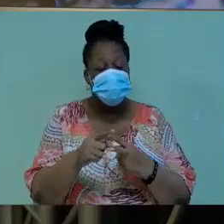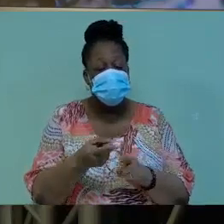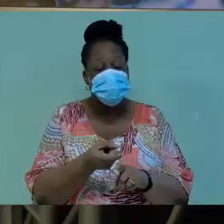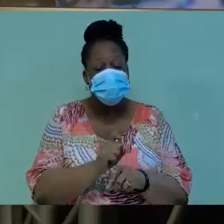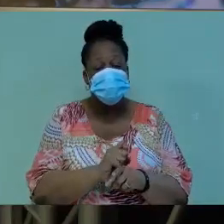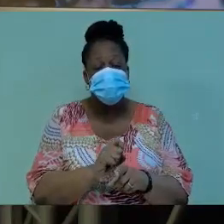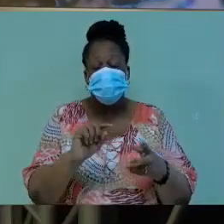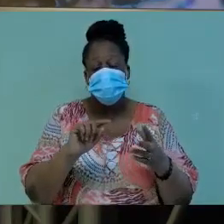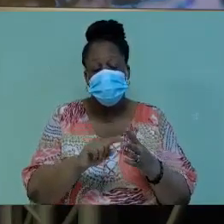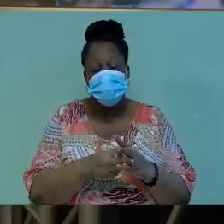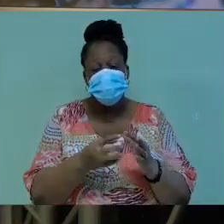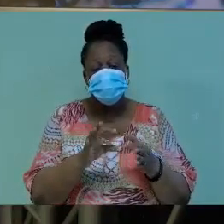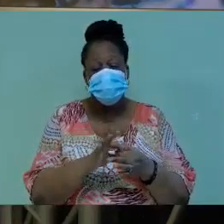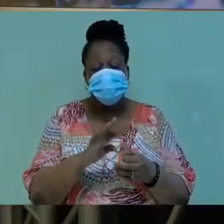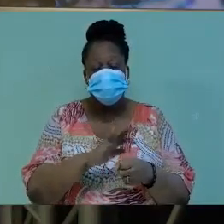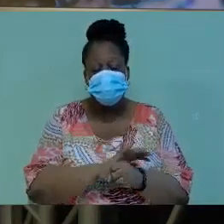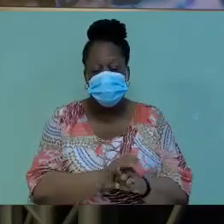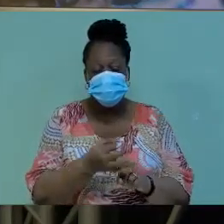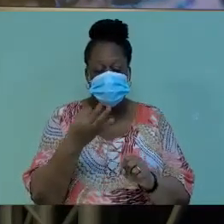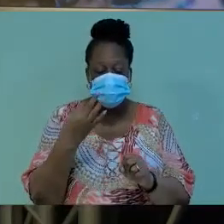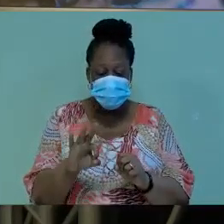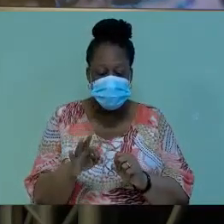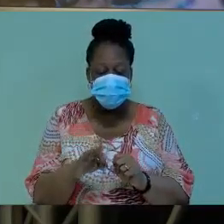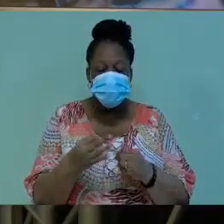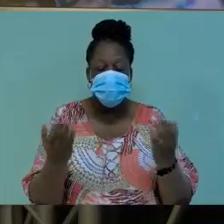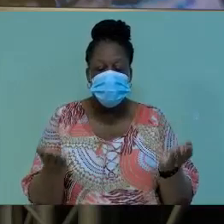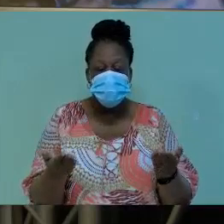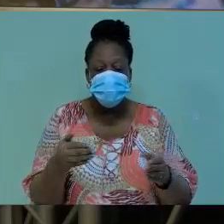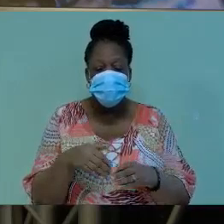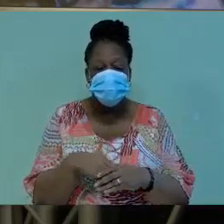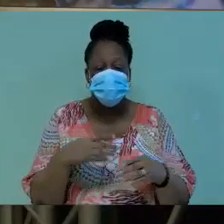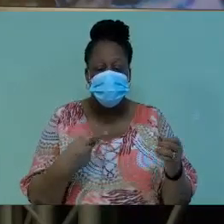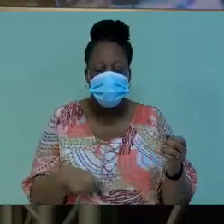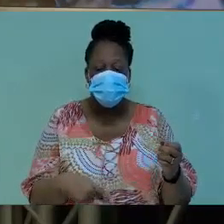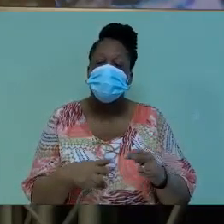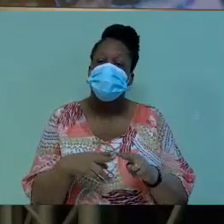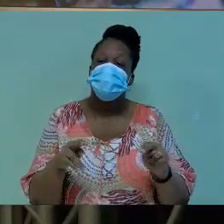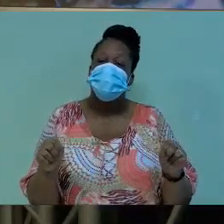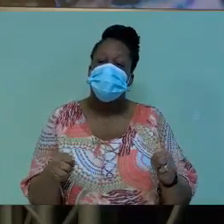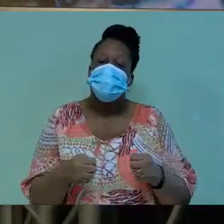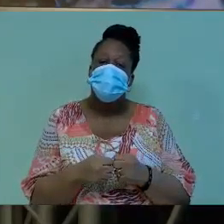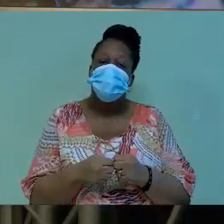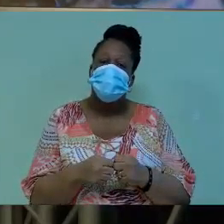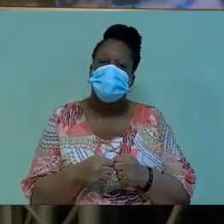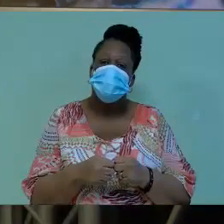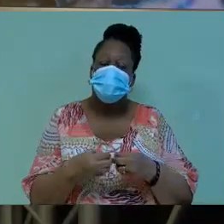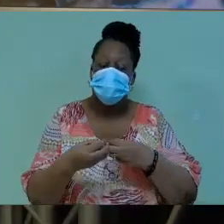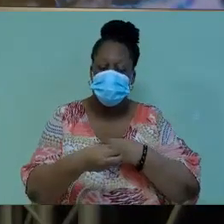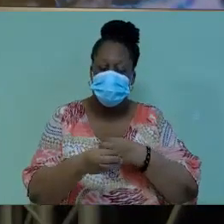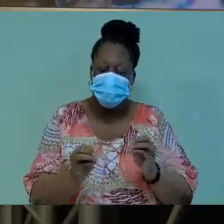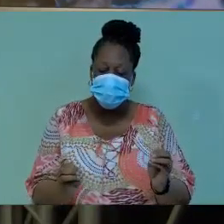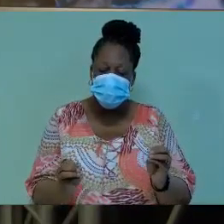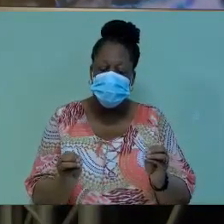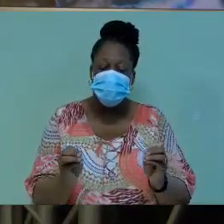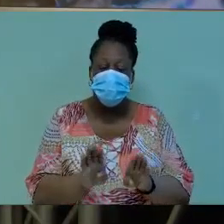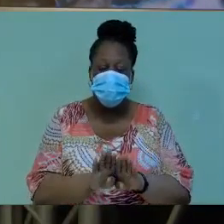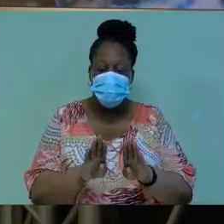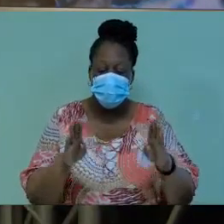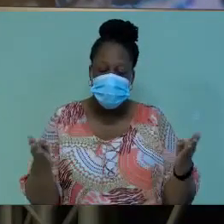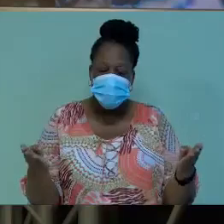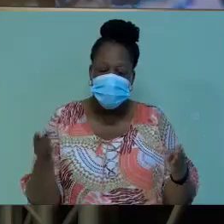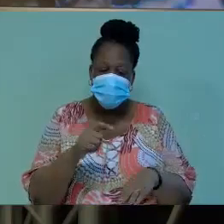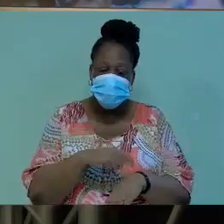impact of COVID-19 pandemic on our small island federation of St. Kitts and Nevis. Our office hours for the transacting of